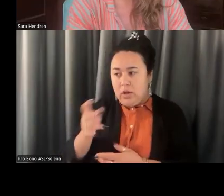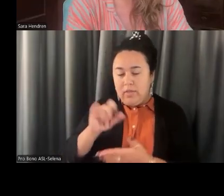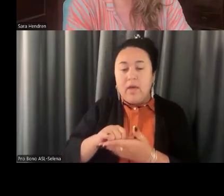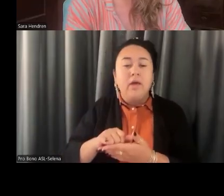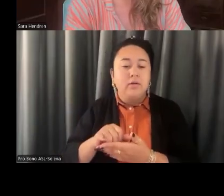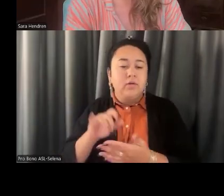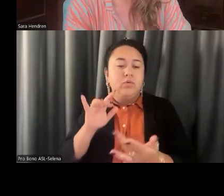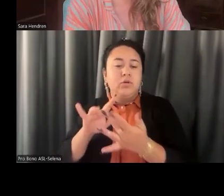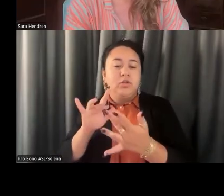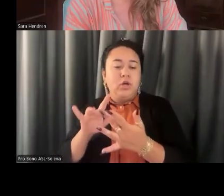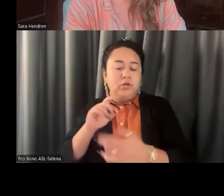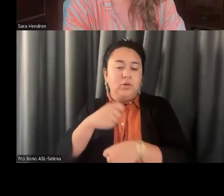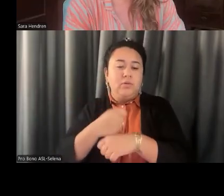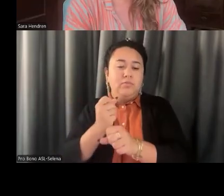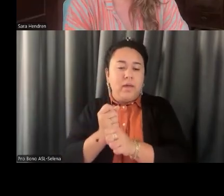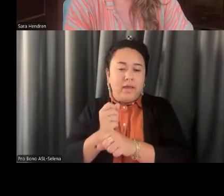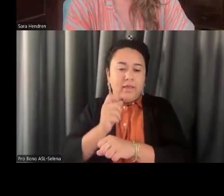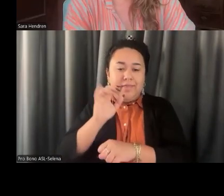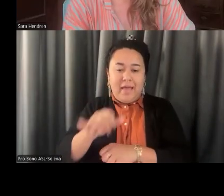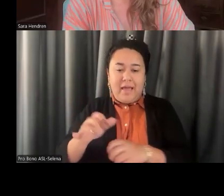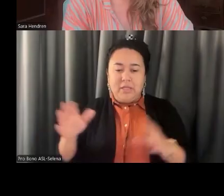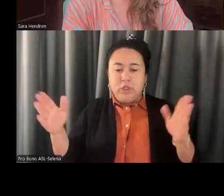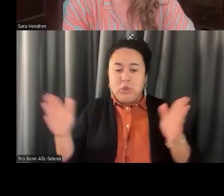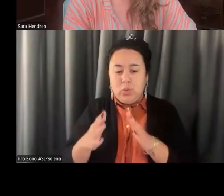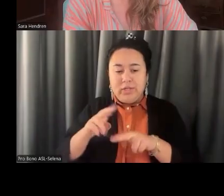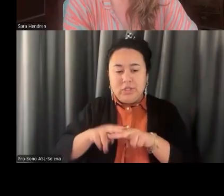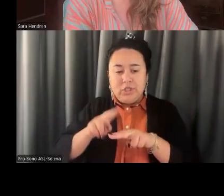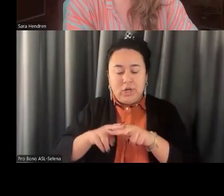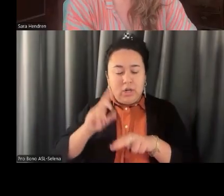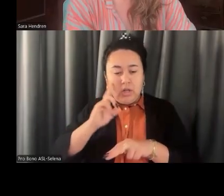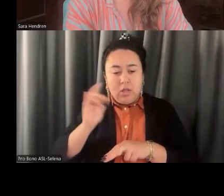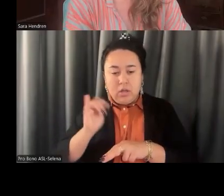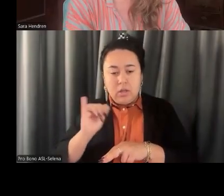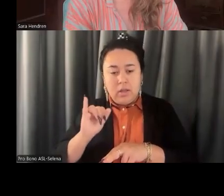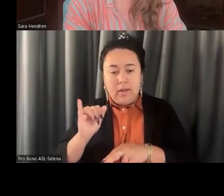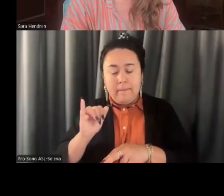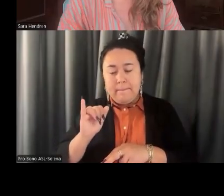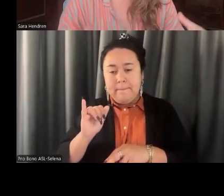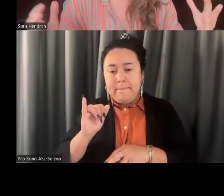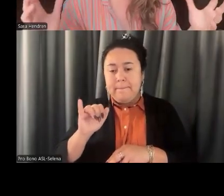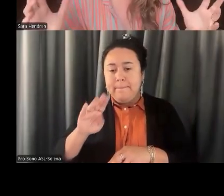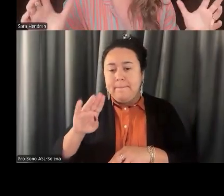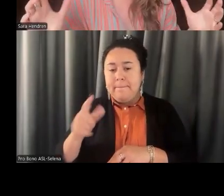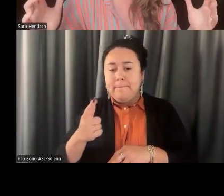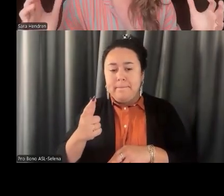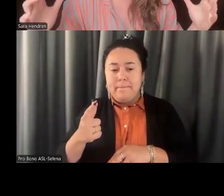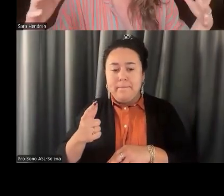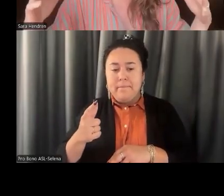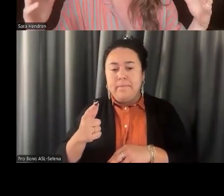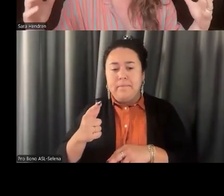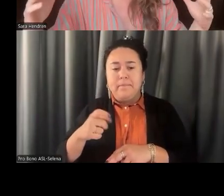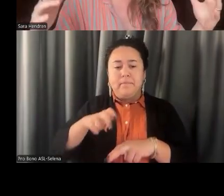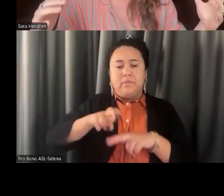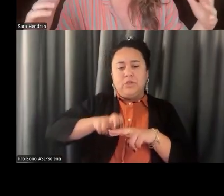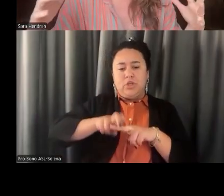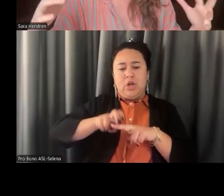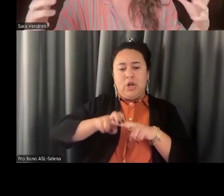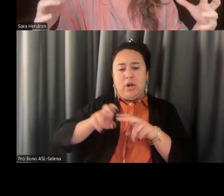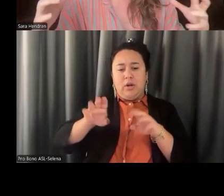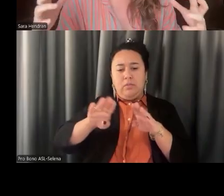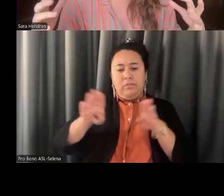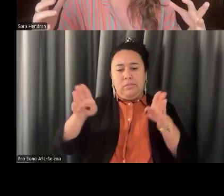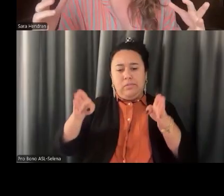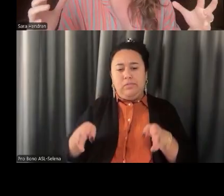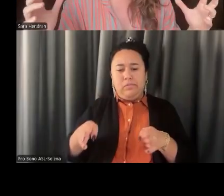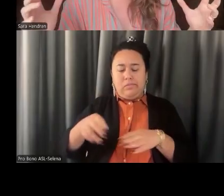on the squeeze chair. So there's an image on the right of the squeeze chairs, which look like kind of big club chairs and the kind of big upholstered